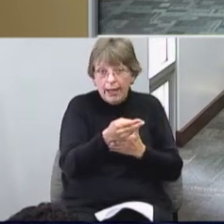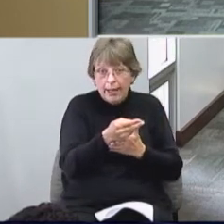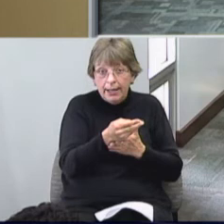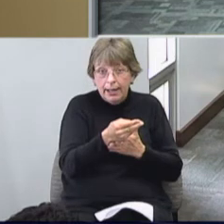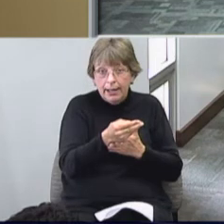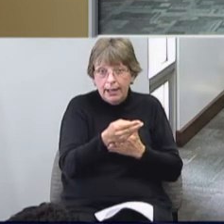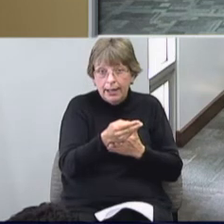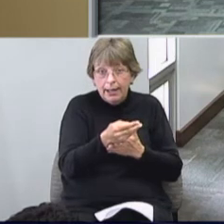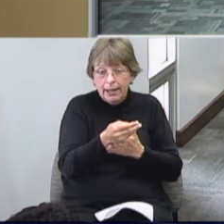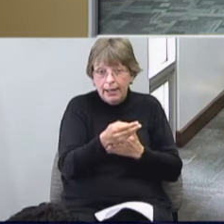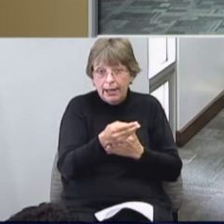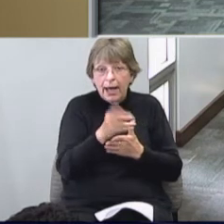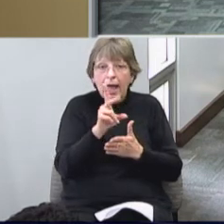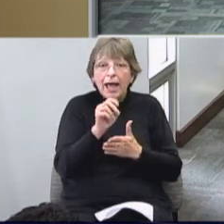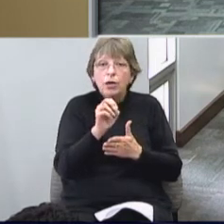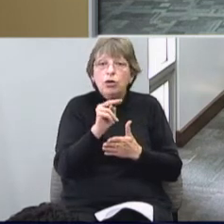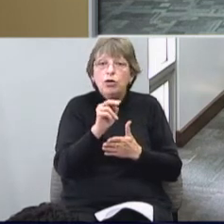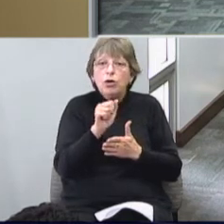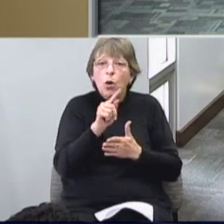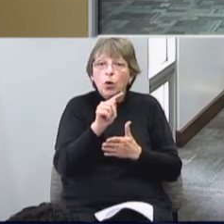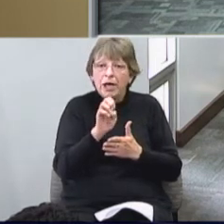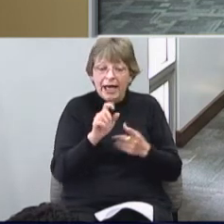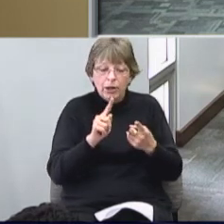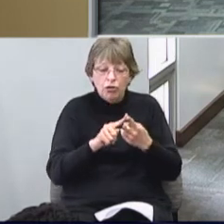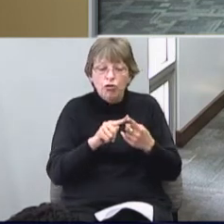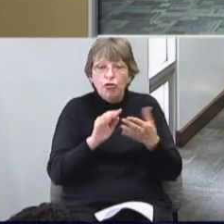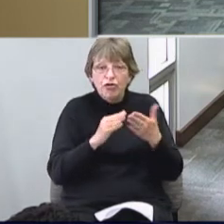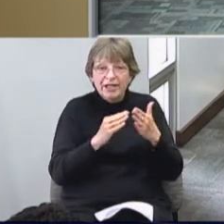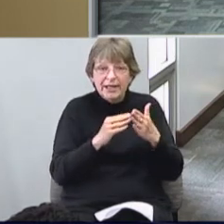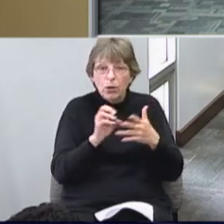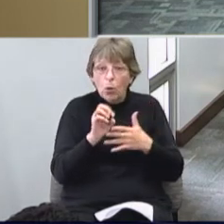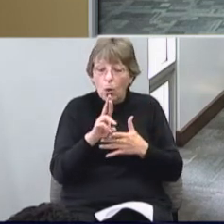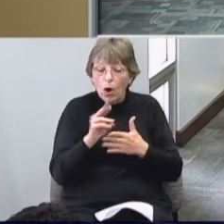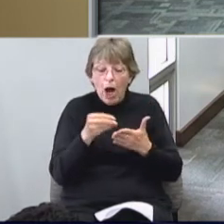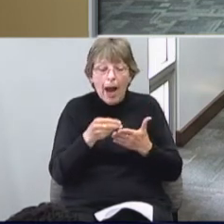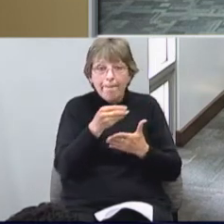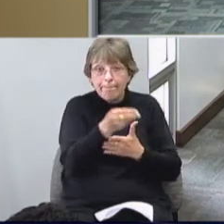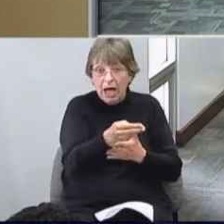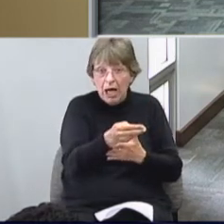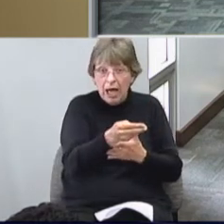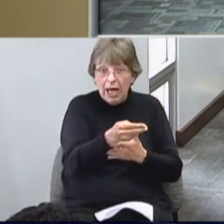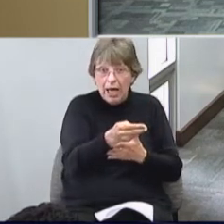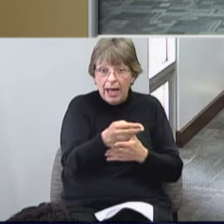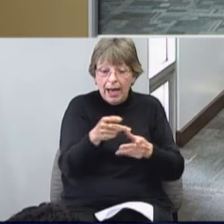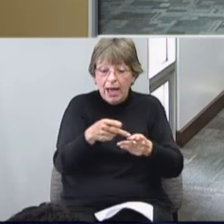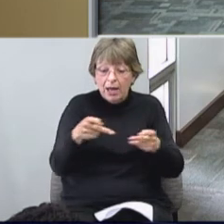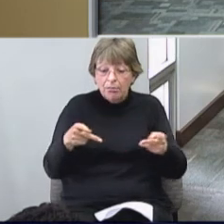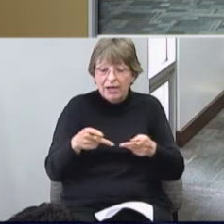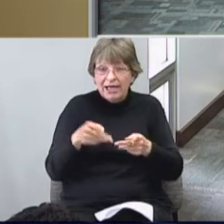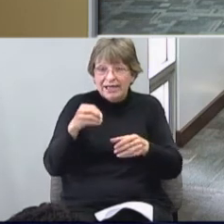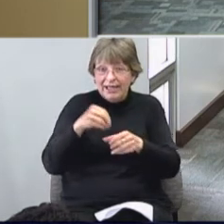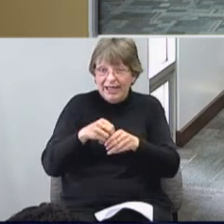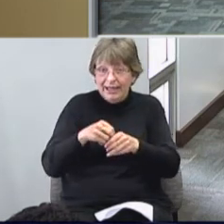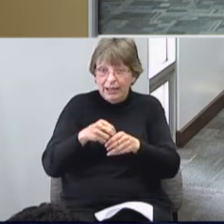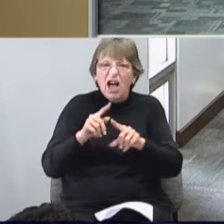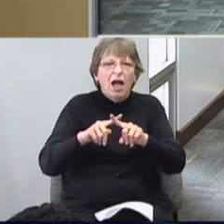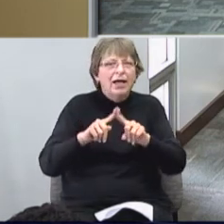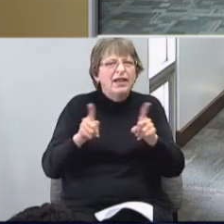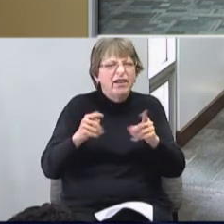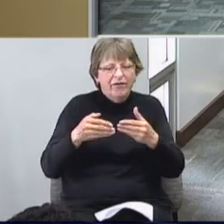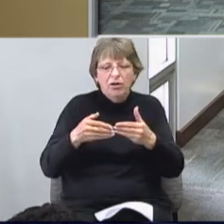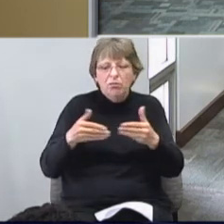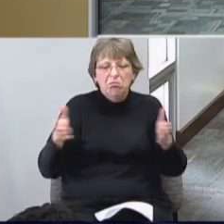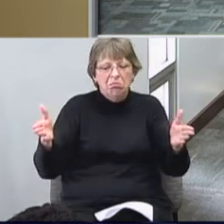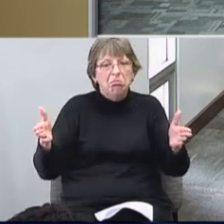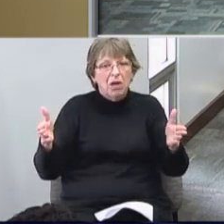and donate it to the city, or if they want to buy a piece and place it in some other public space of